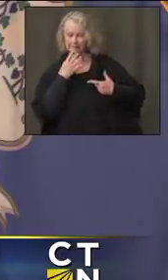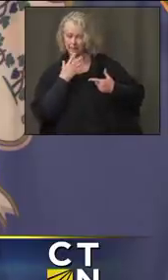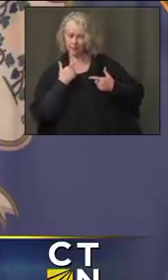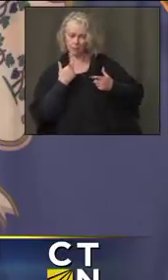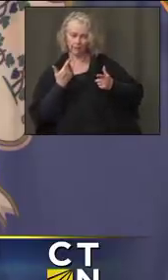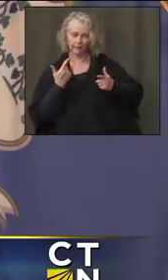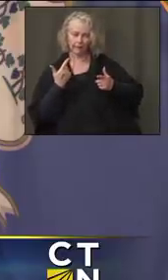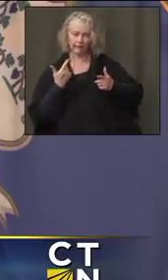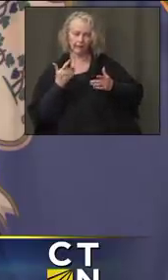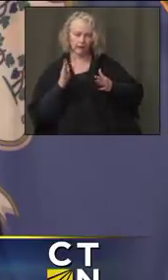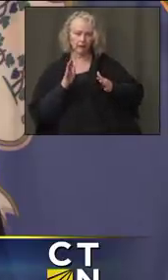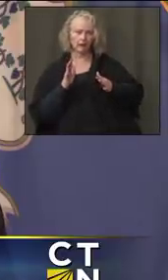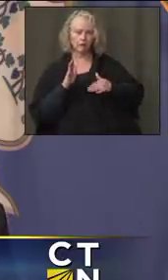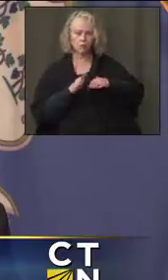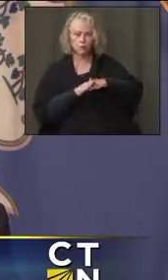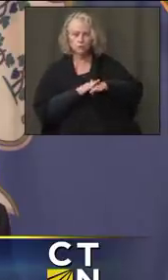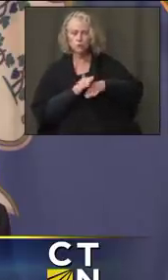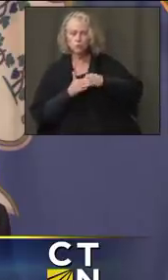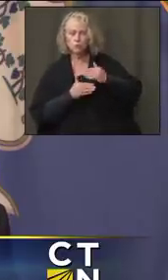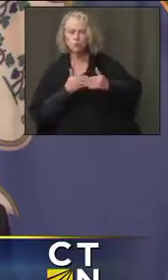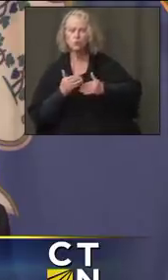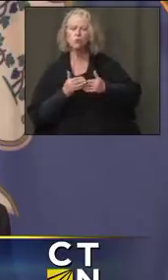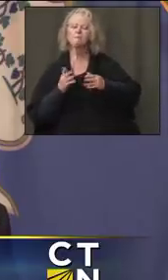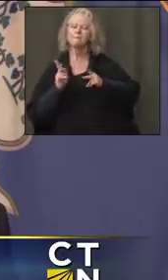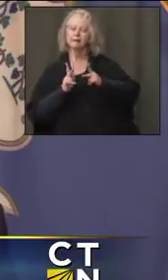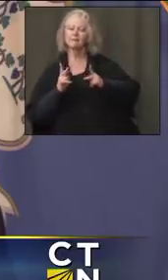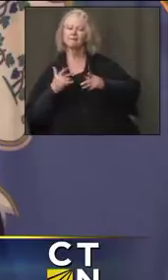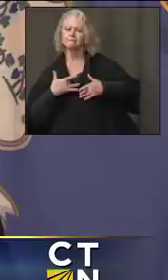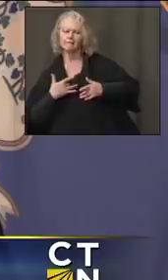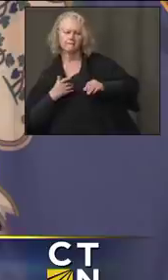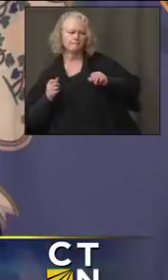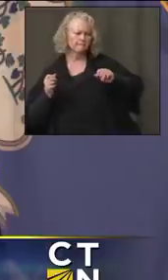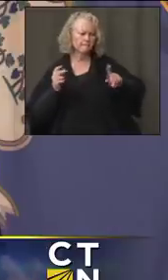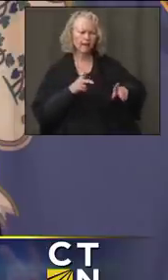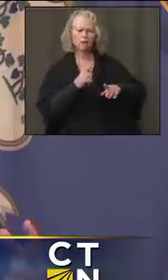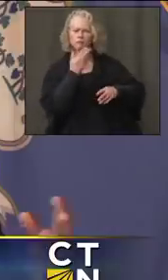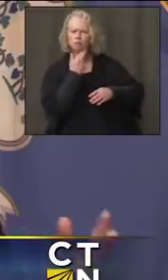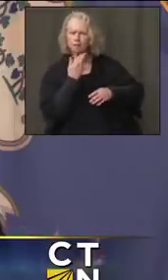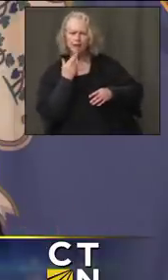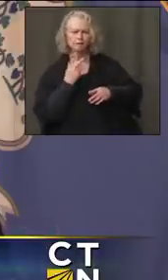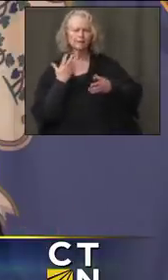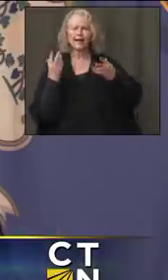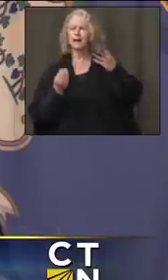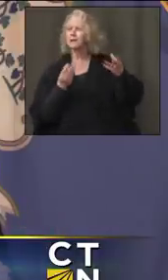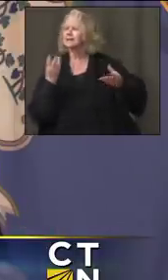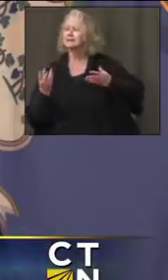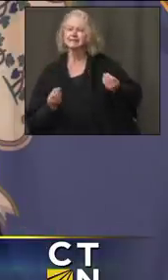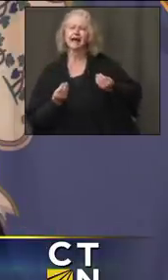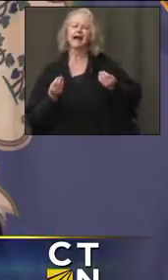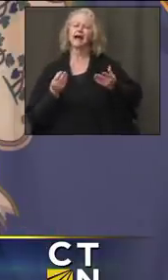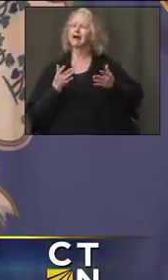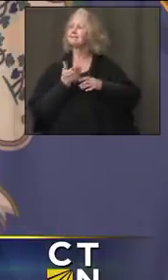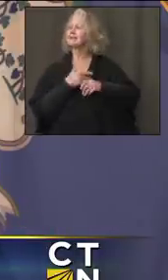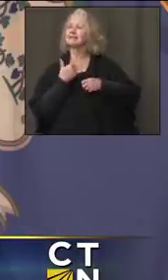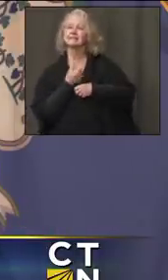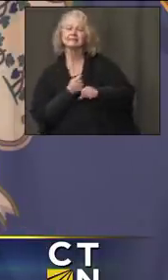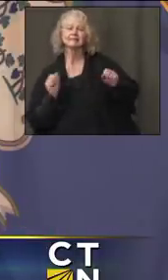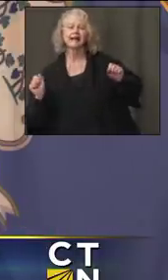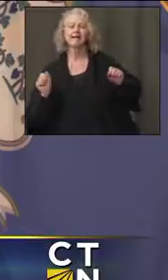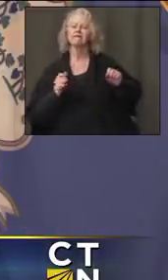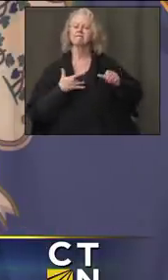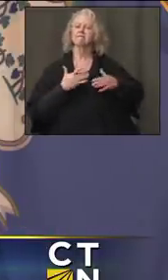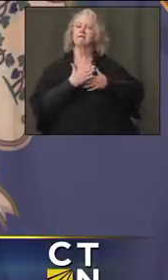makes all the sense in the world to me. We're going to get people going back to restaurants. They're going to be outside. They're going to be in a safe environment. They're going to